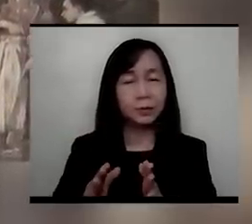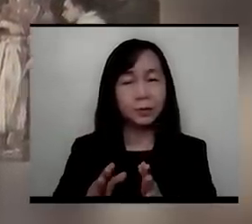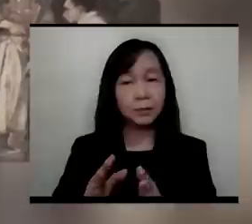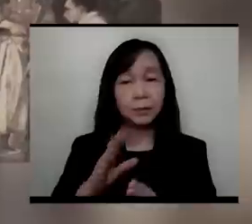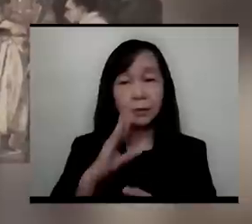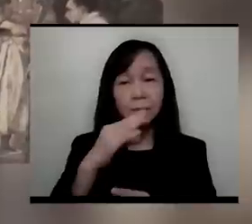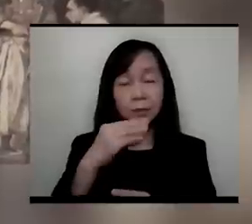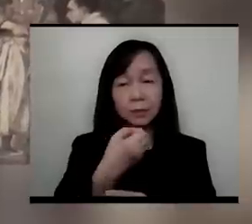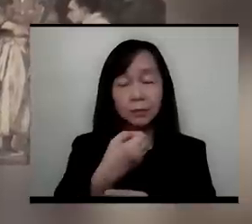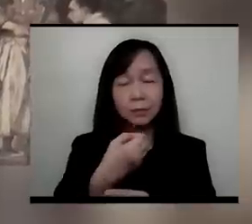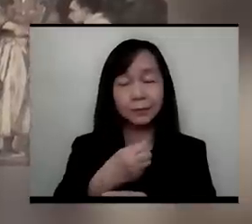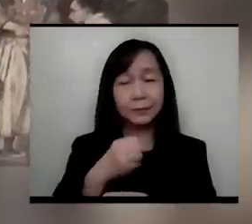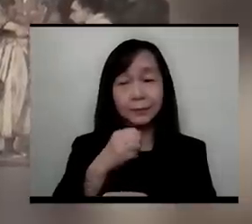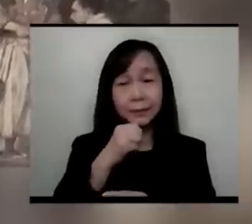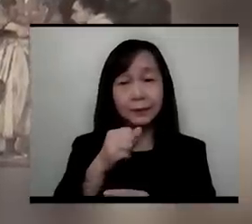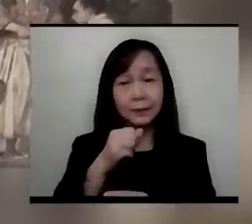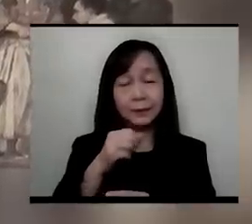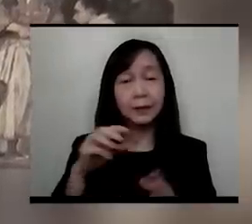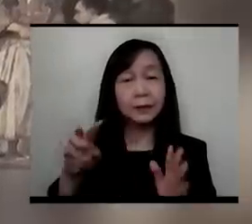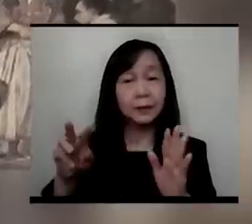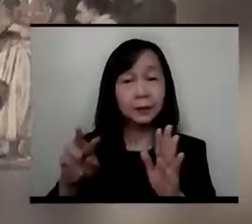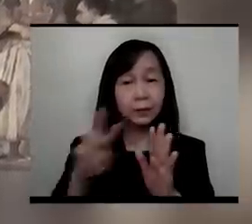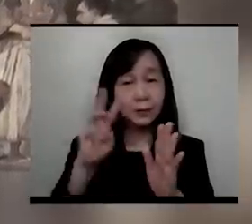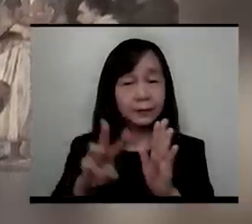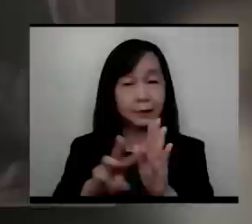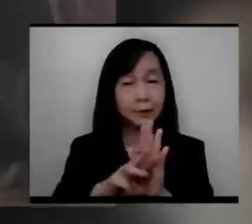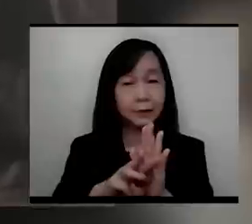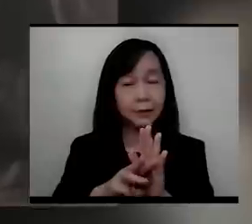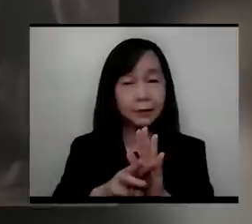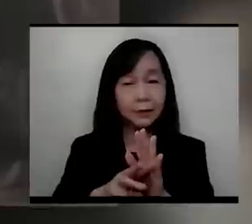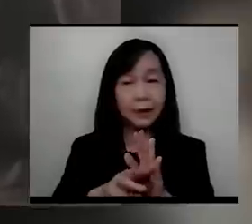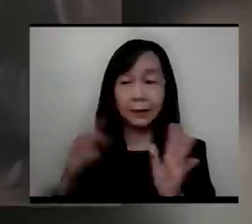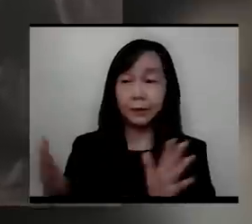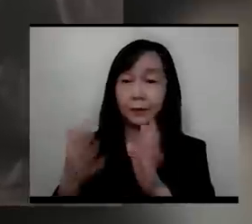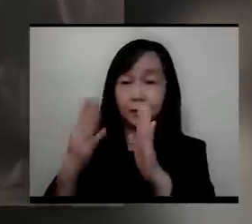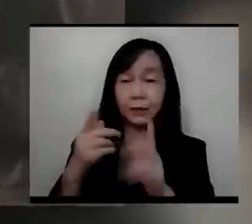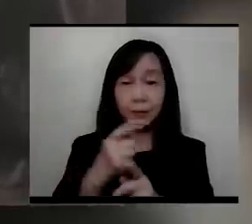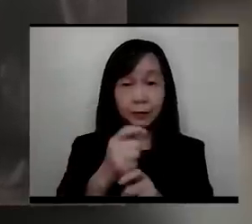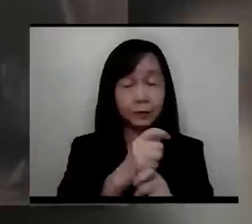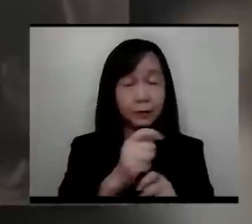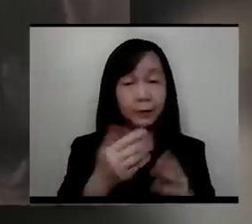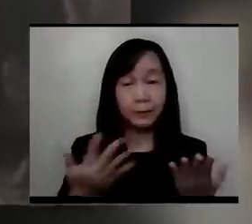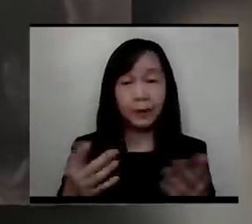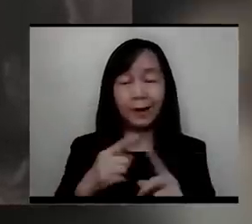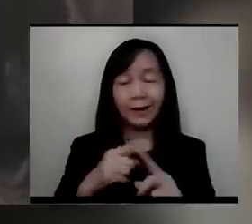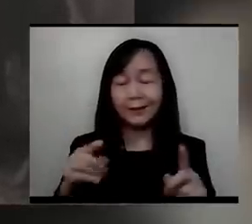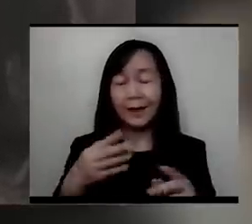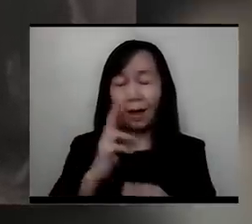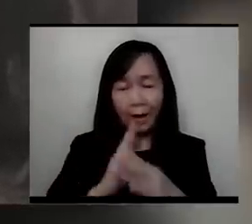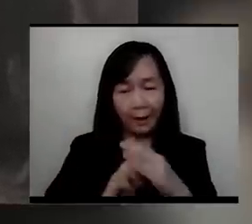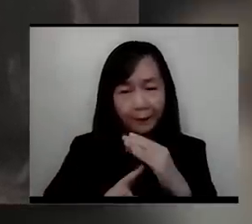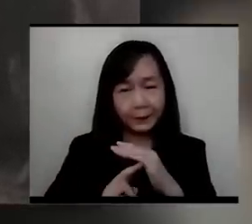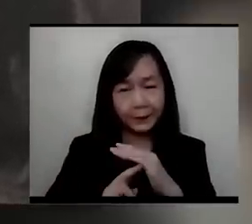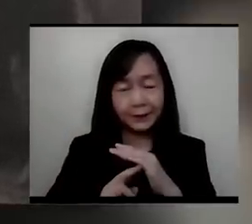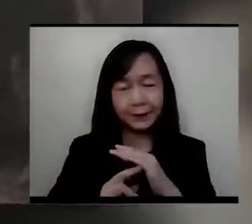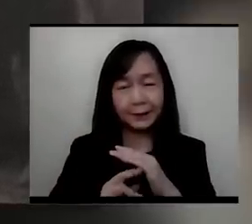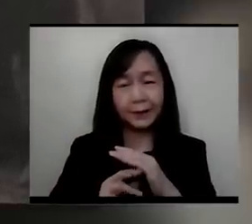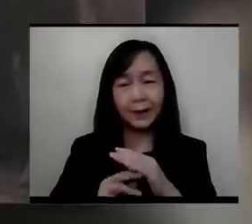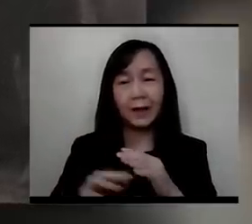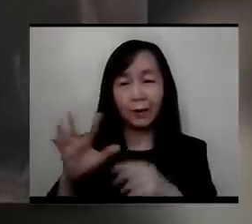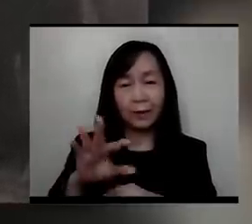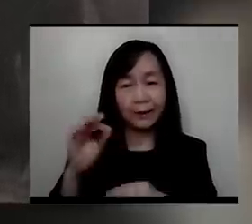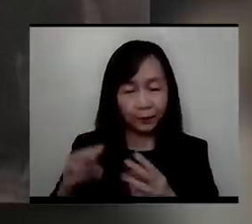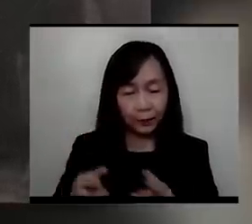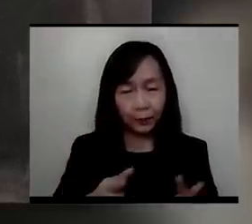In witnessing their faith In the face of persecution But are now humbly Finding their way back When we